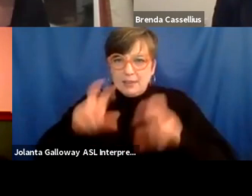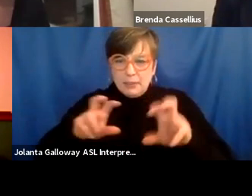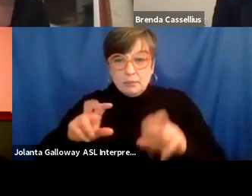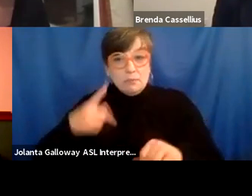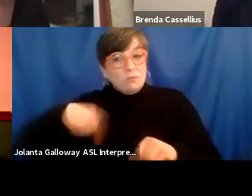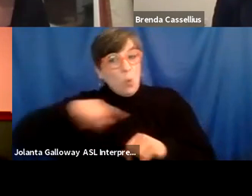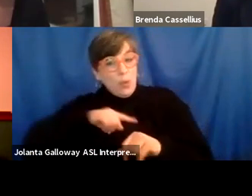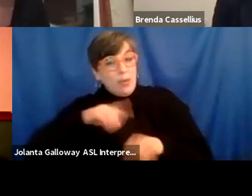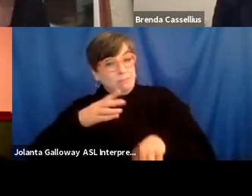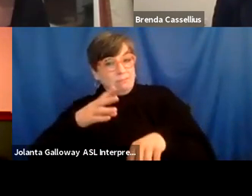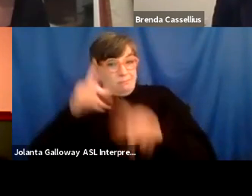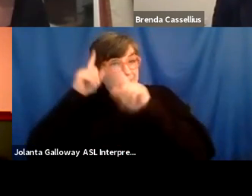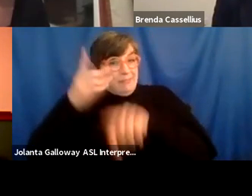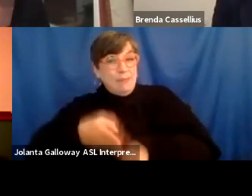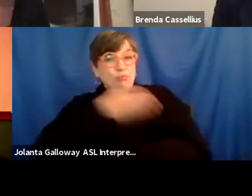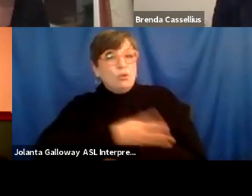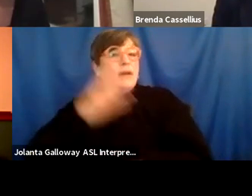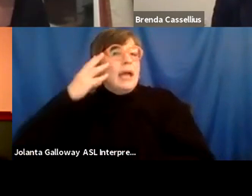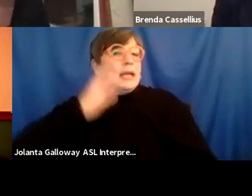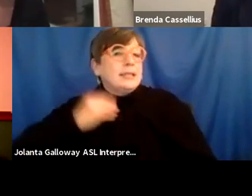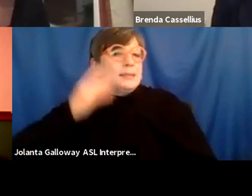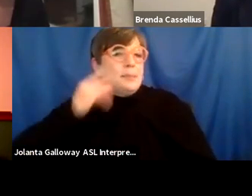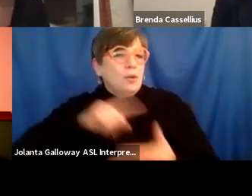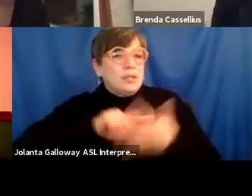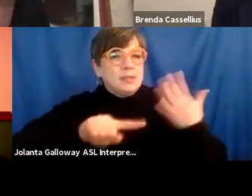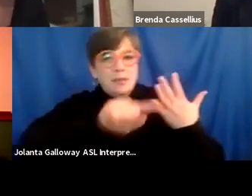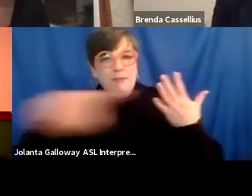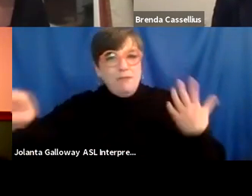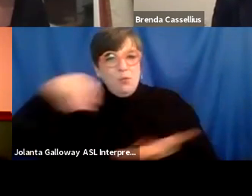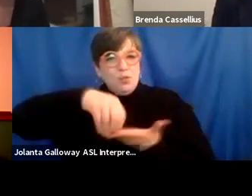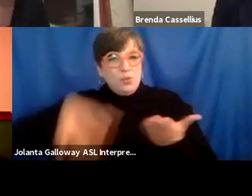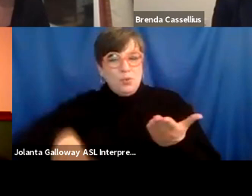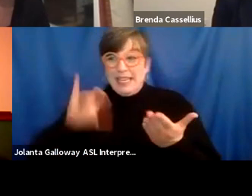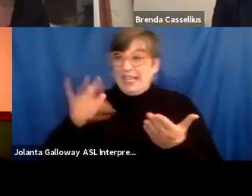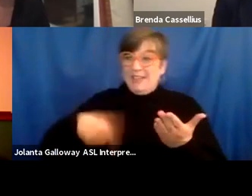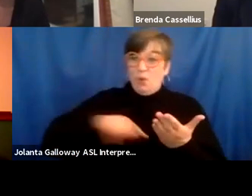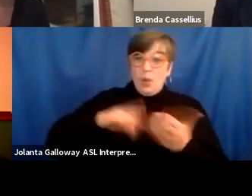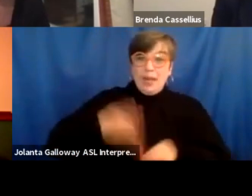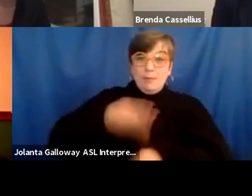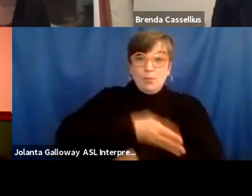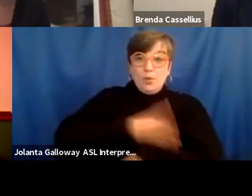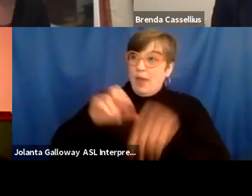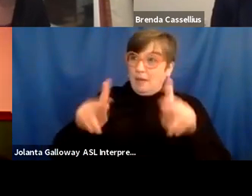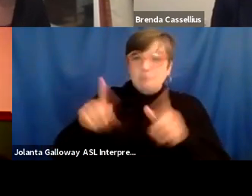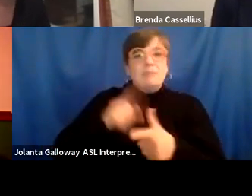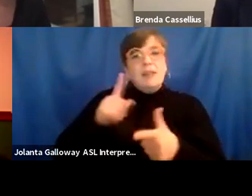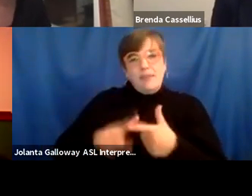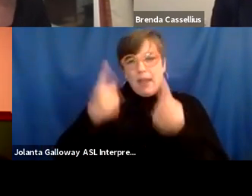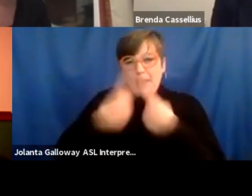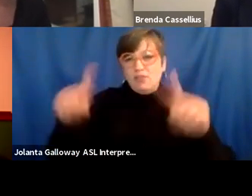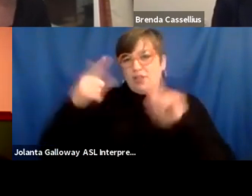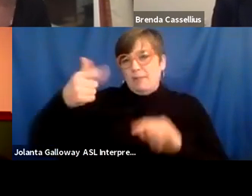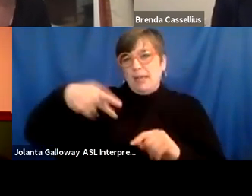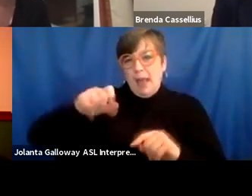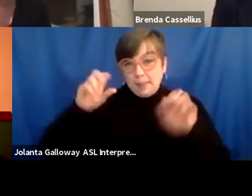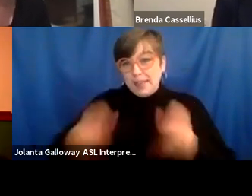offer students, when we improve the opportunity that students have access to, that achievement gaps will then be closed because we have done the